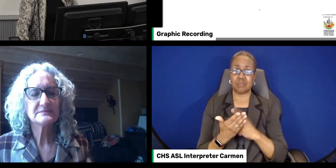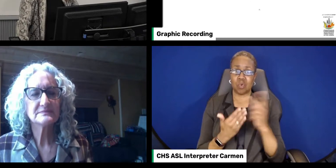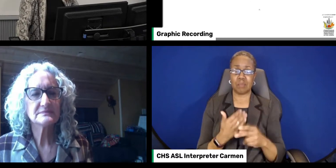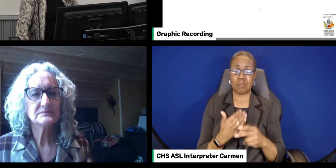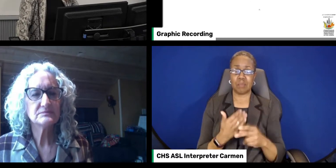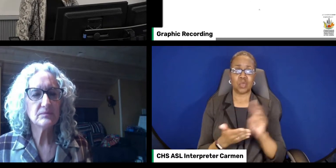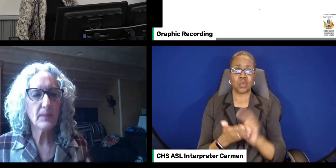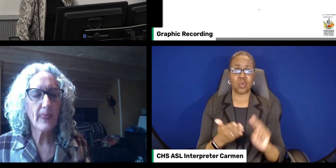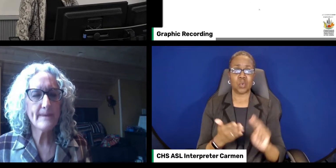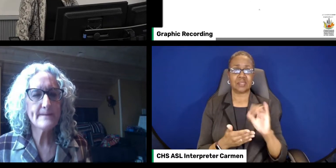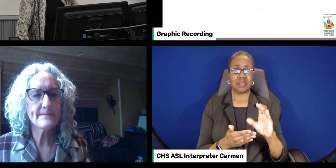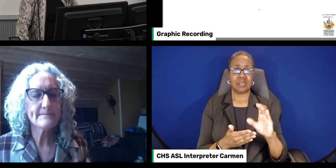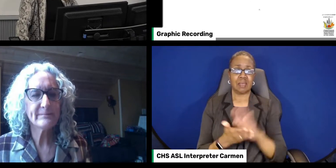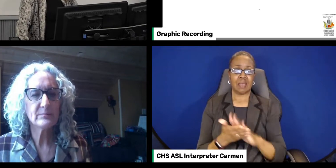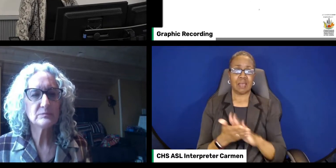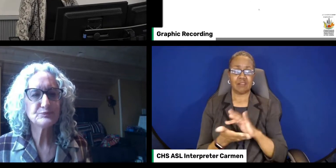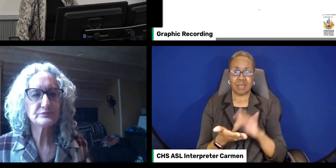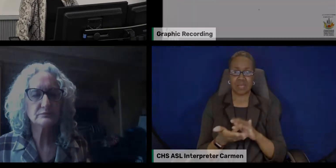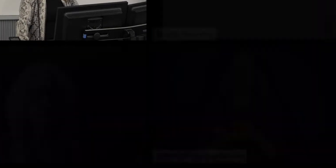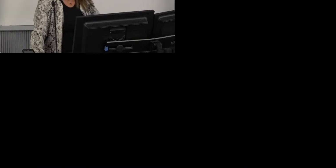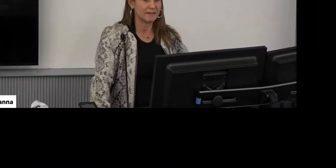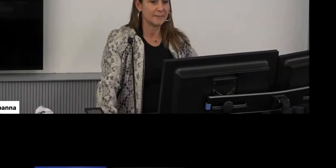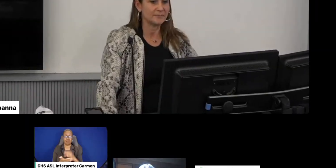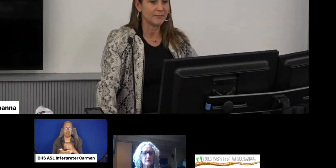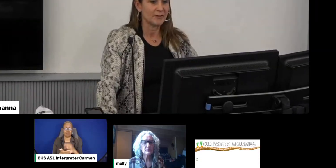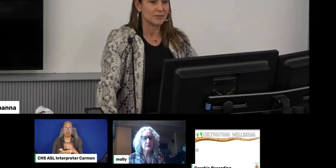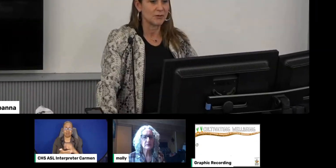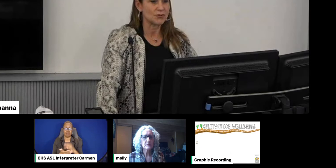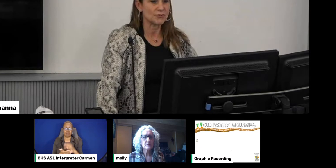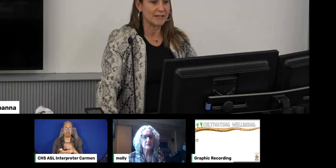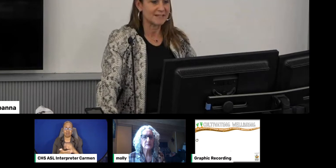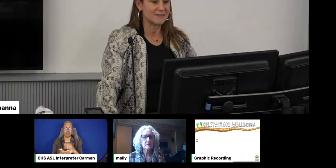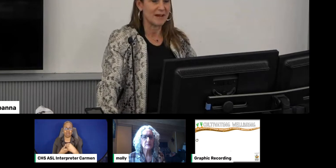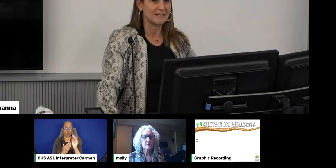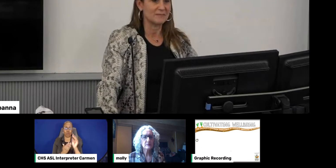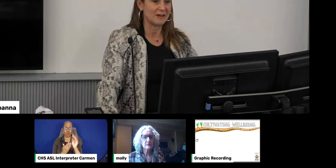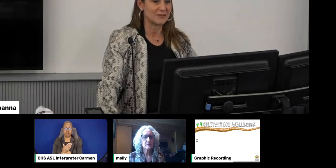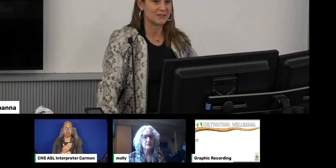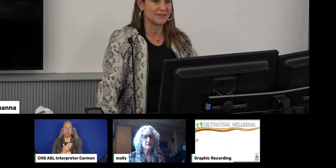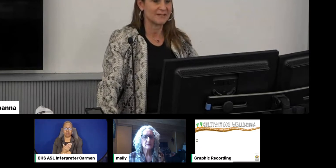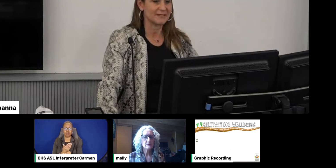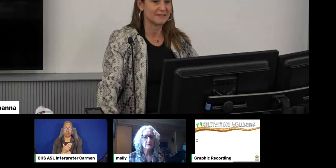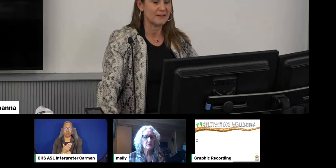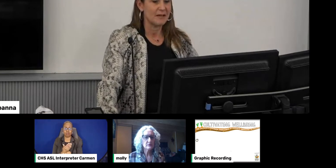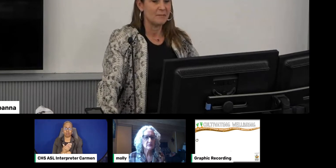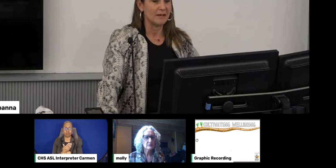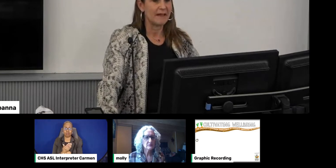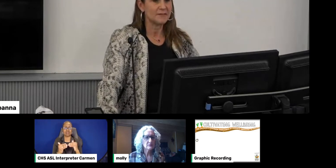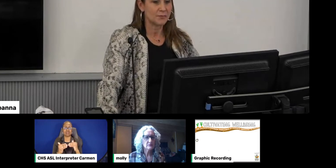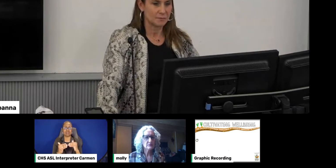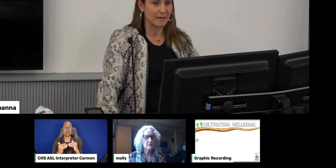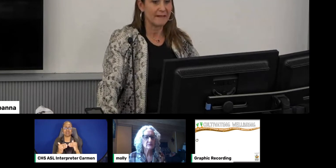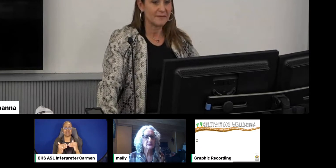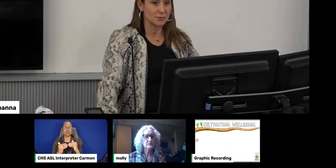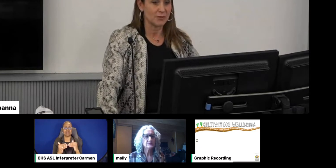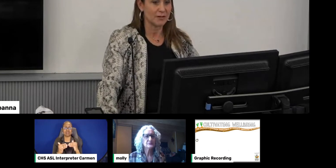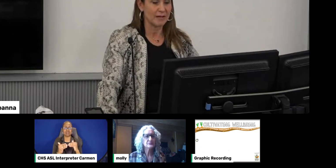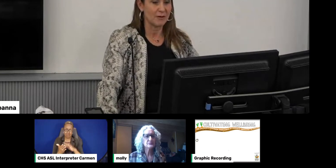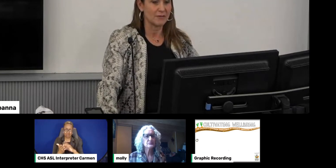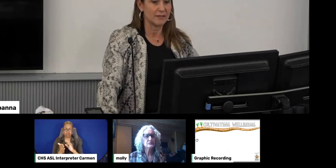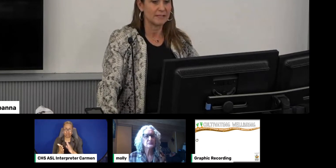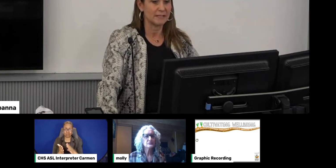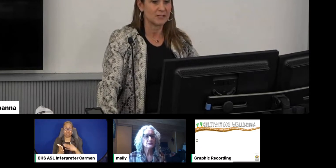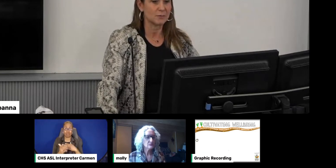Medicine, which is a 4-year community engagement curriculum for social justice-minded medical students. My life's